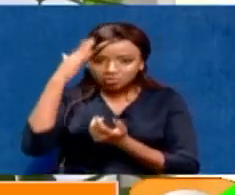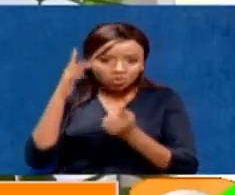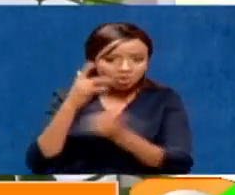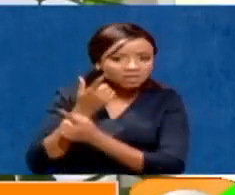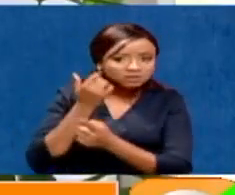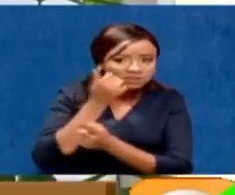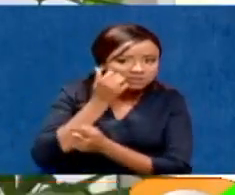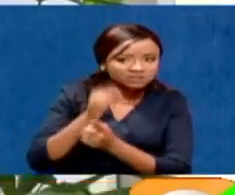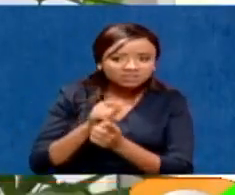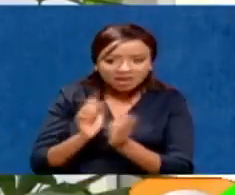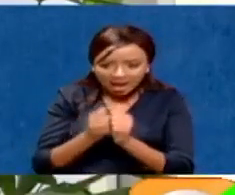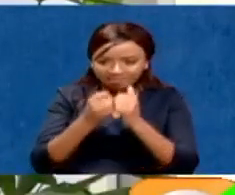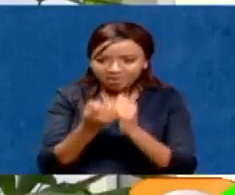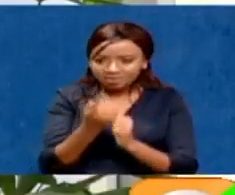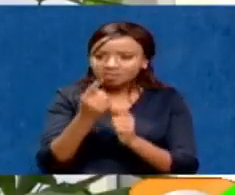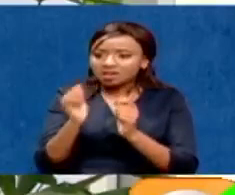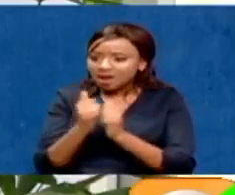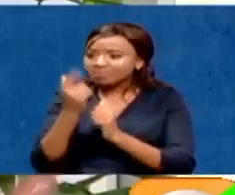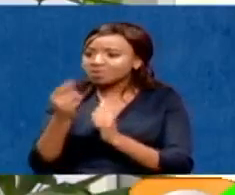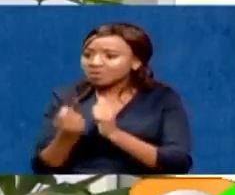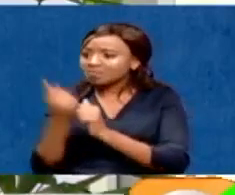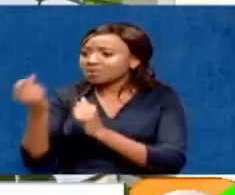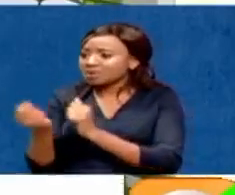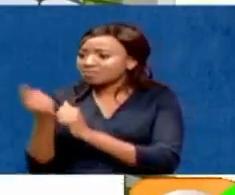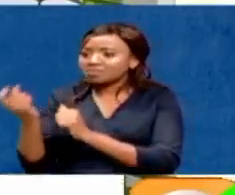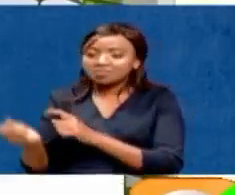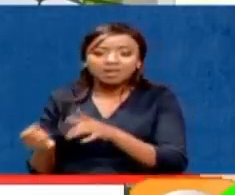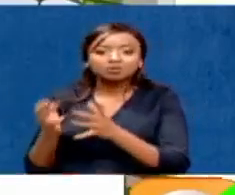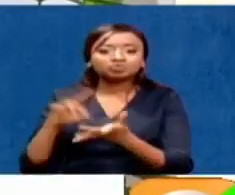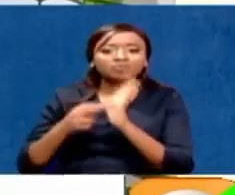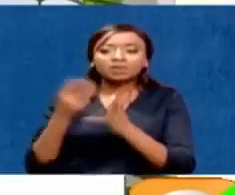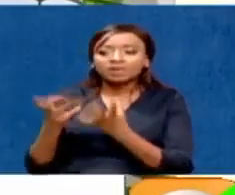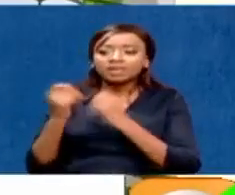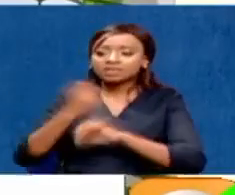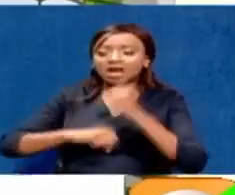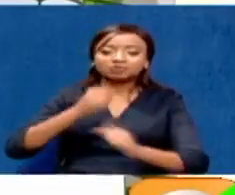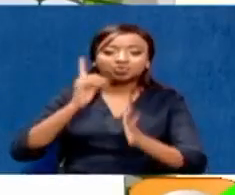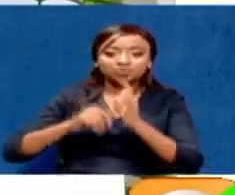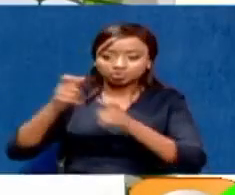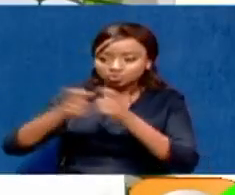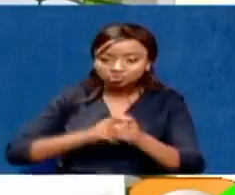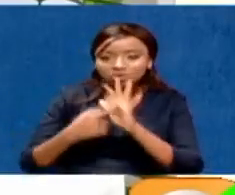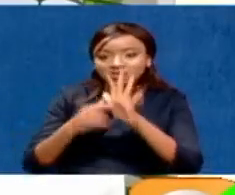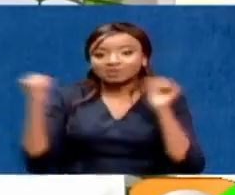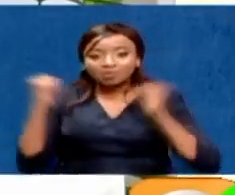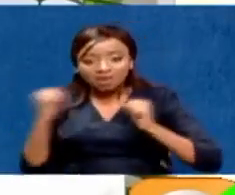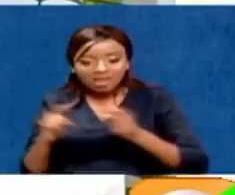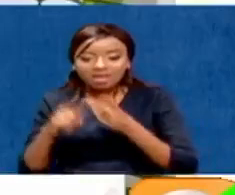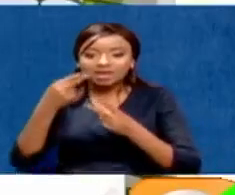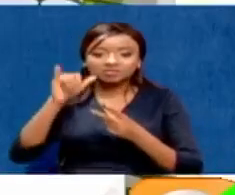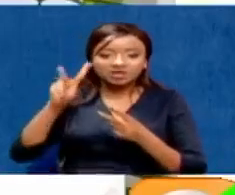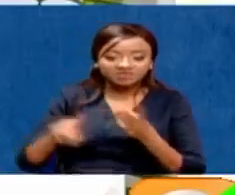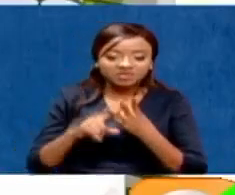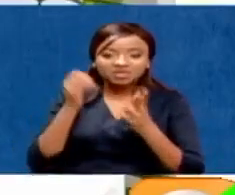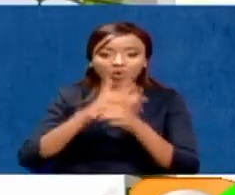patterns, predicting what will be required to manage certain diseases, for instance, COVID, for instance, malaria, HIV,